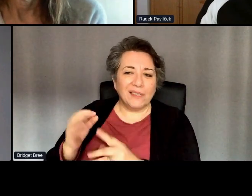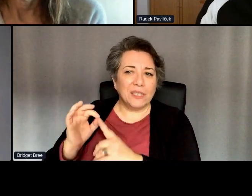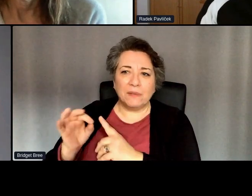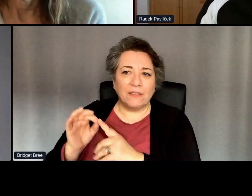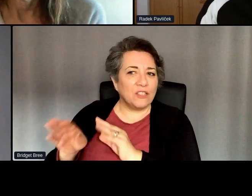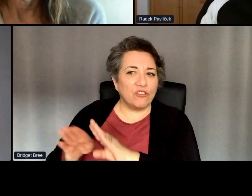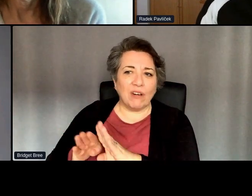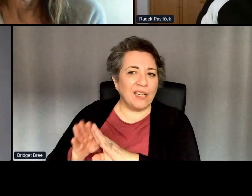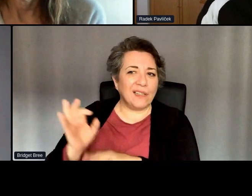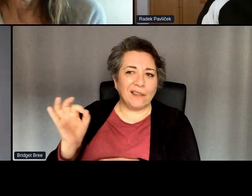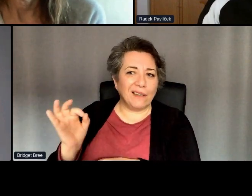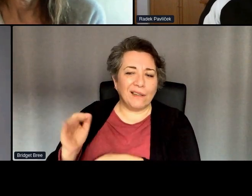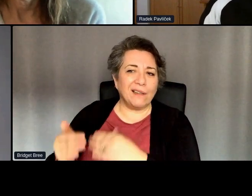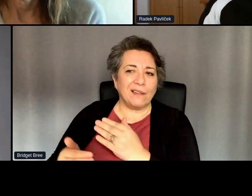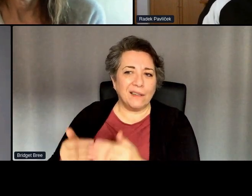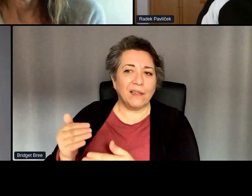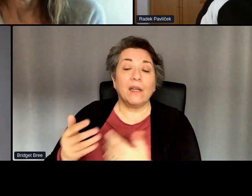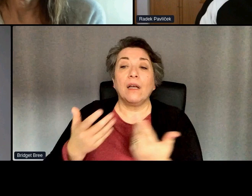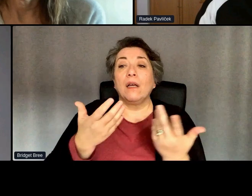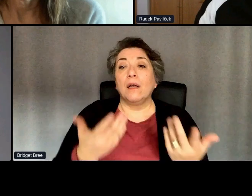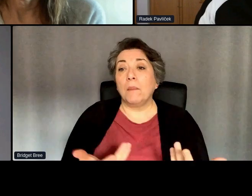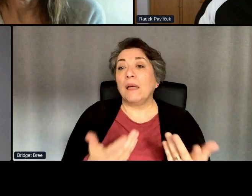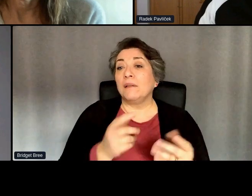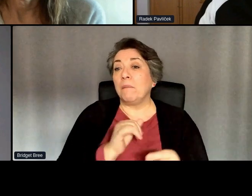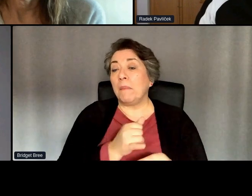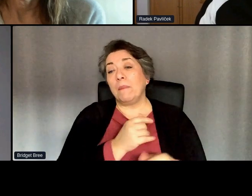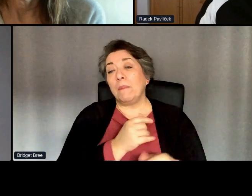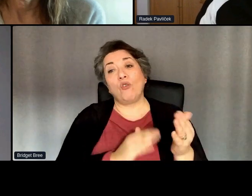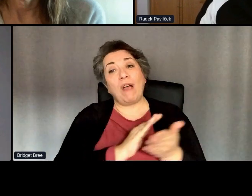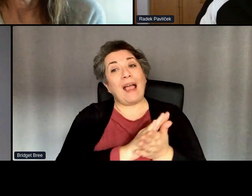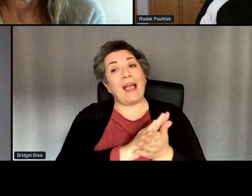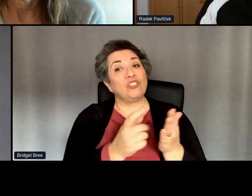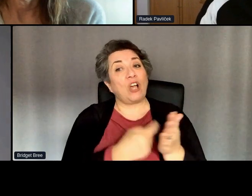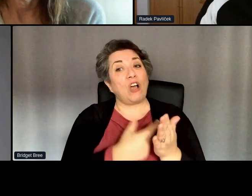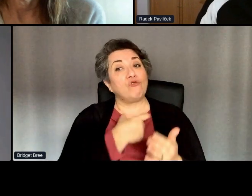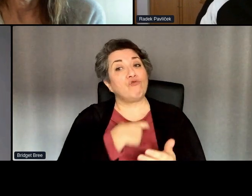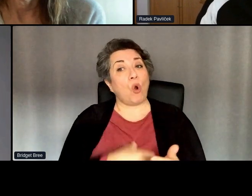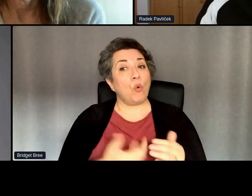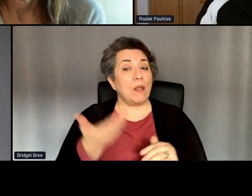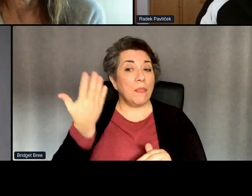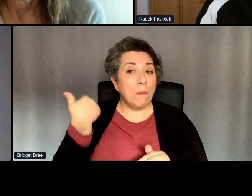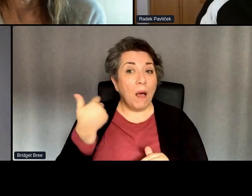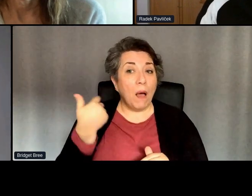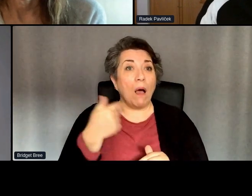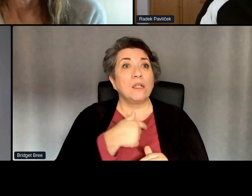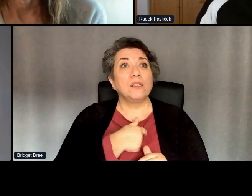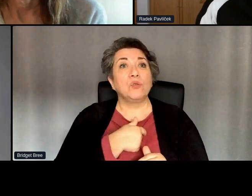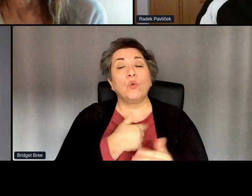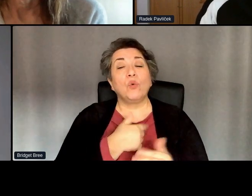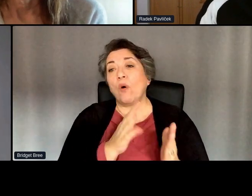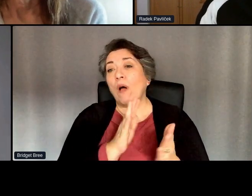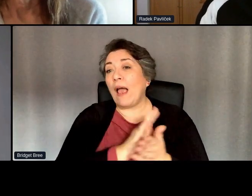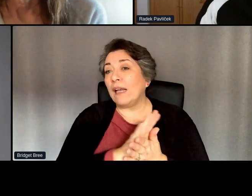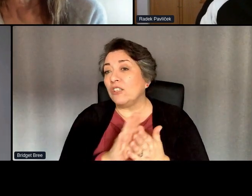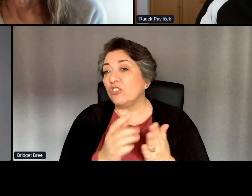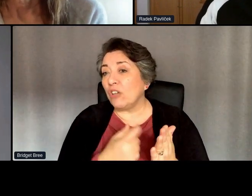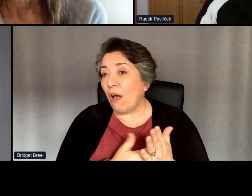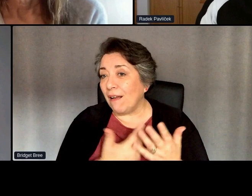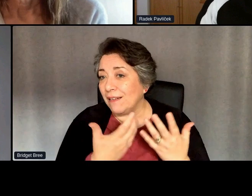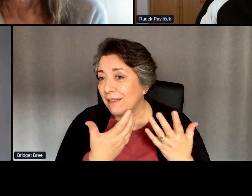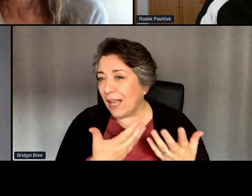HR person or you have nothing to do with a full accessibility role, you maybe are interested in accessibility from a project management